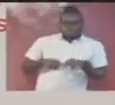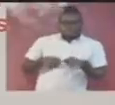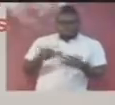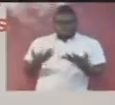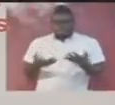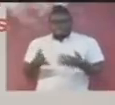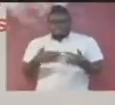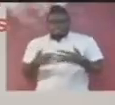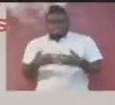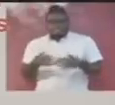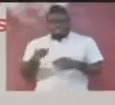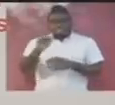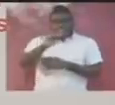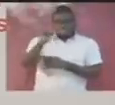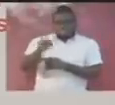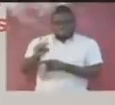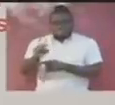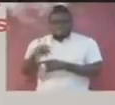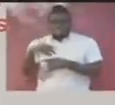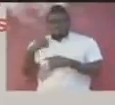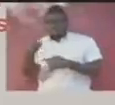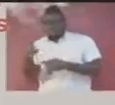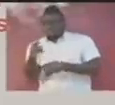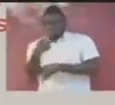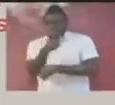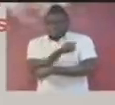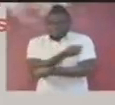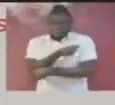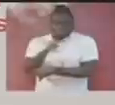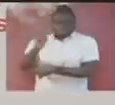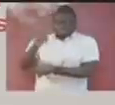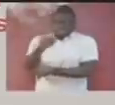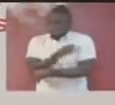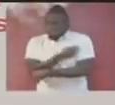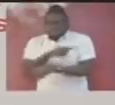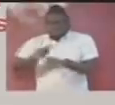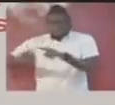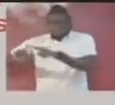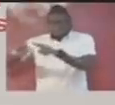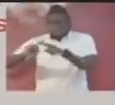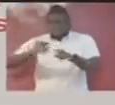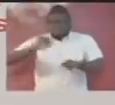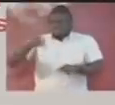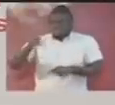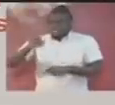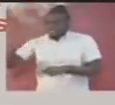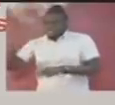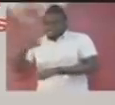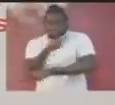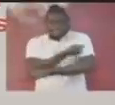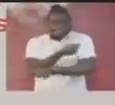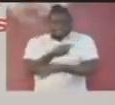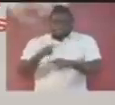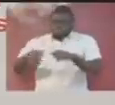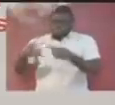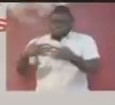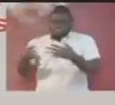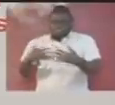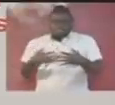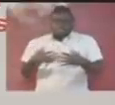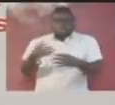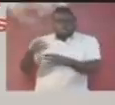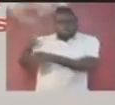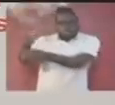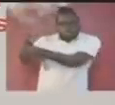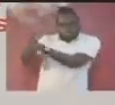should stick to the second dose from the same vaccine. There have been no clinical trials to date to